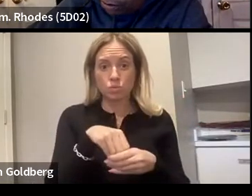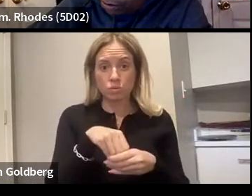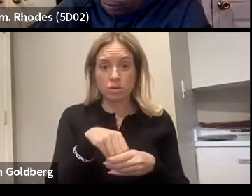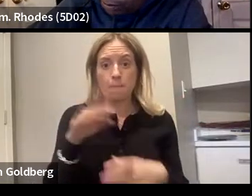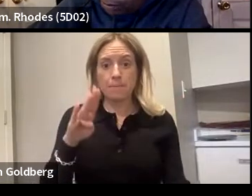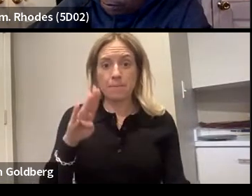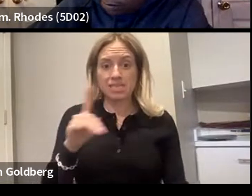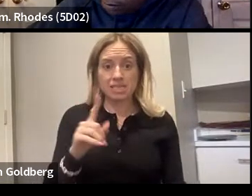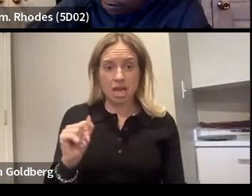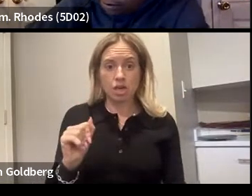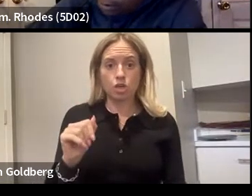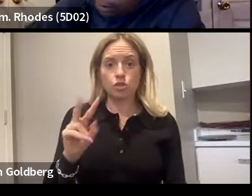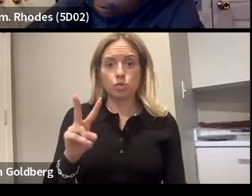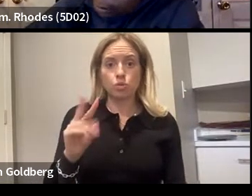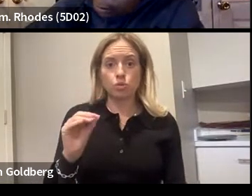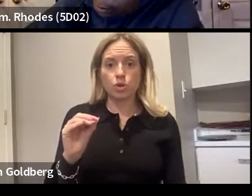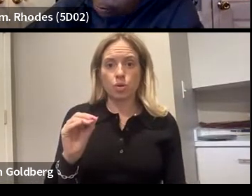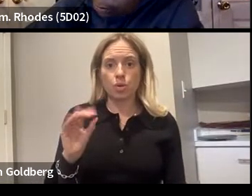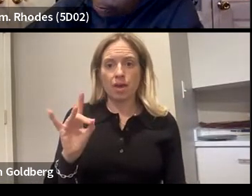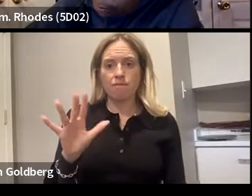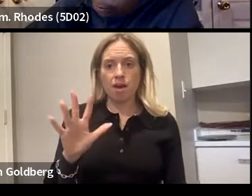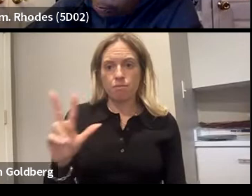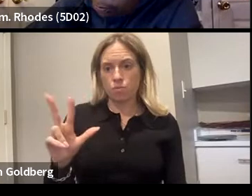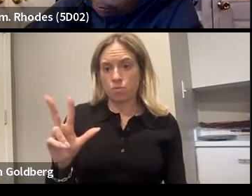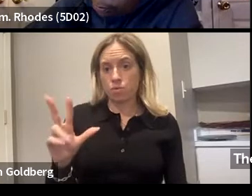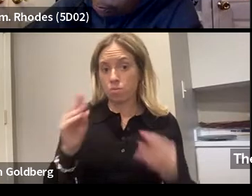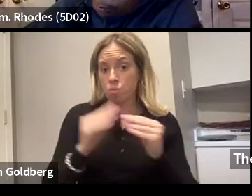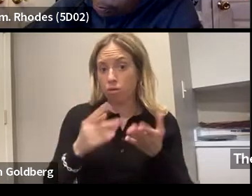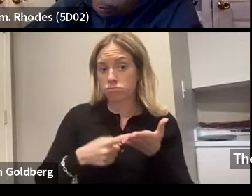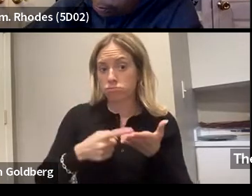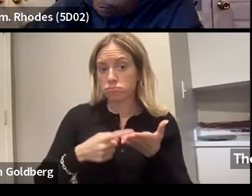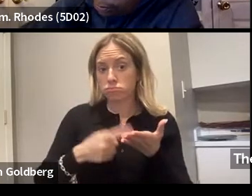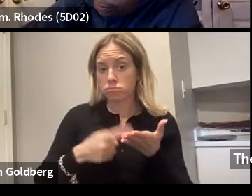BZA 20853? Any more conversation from the floor?